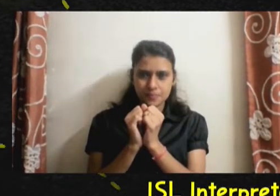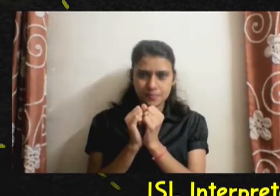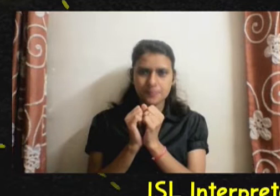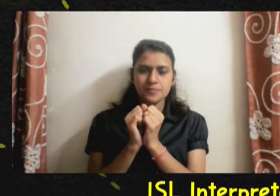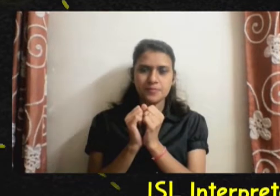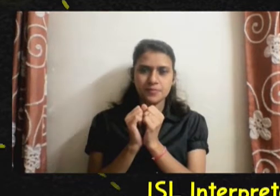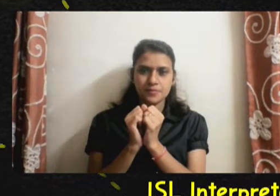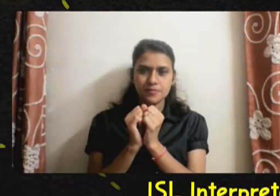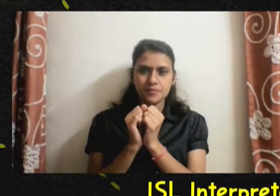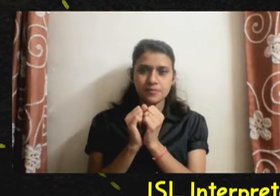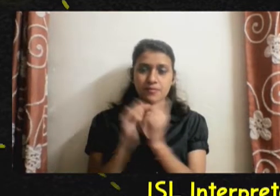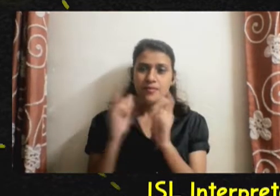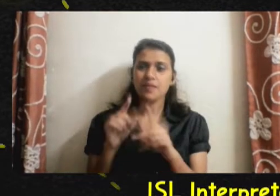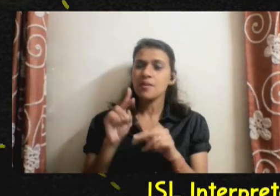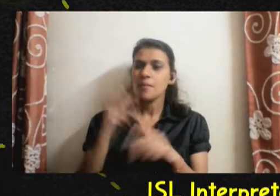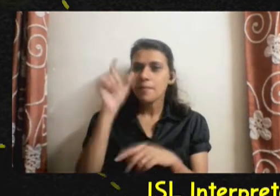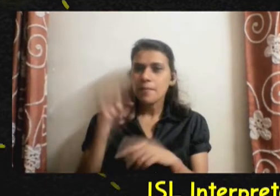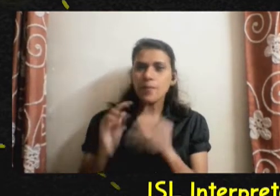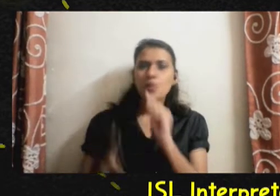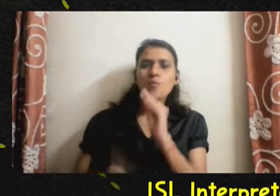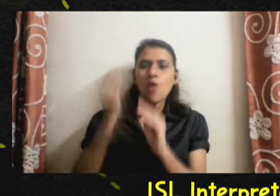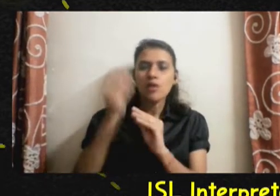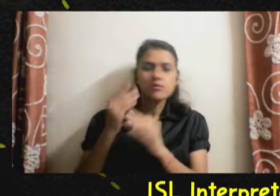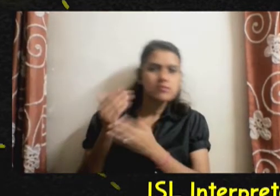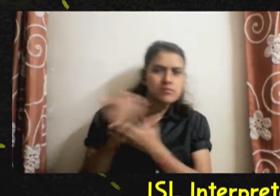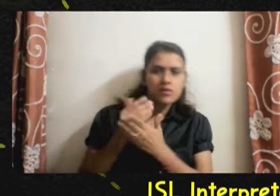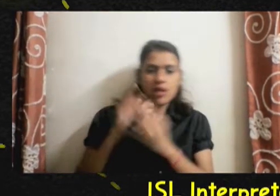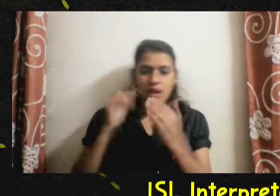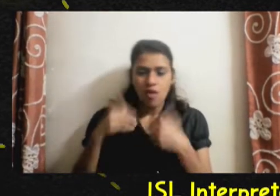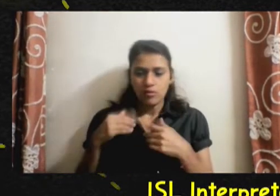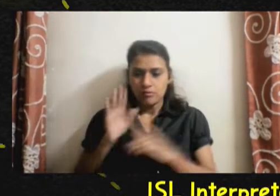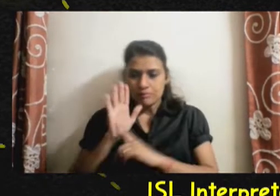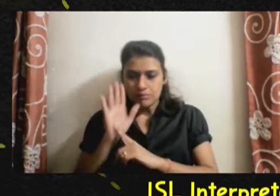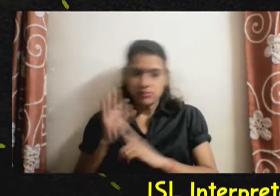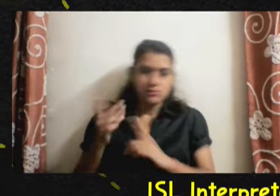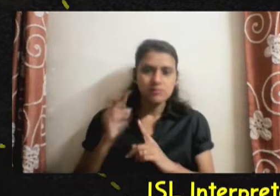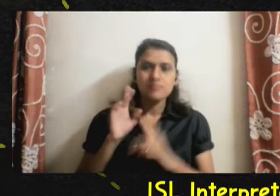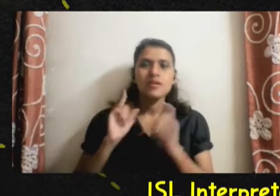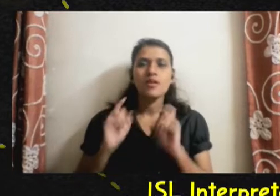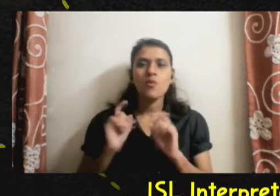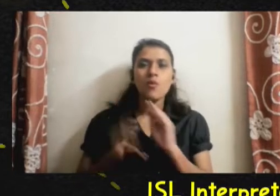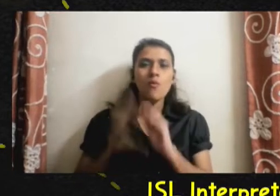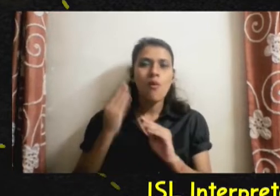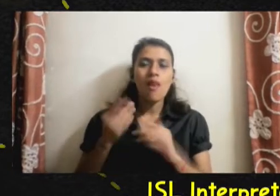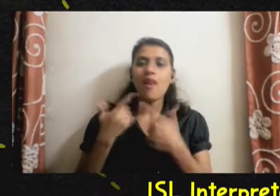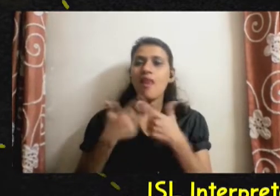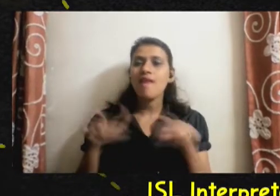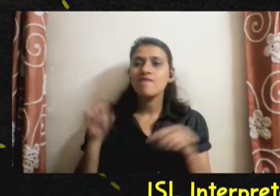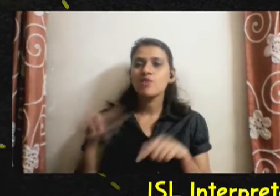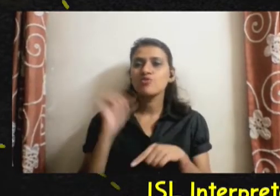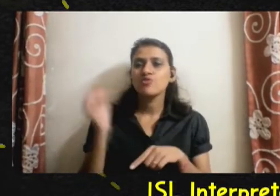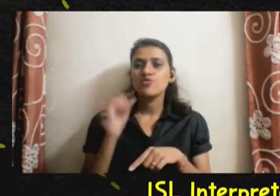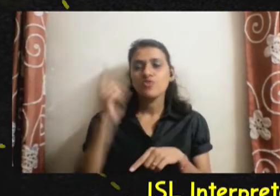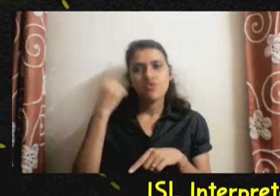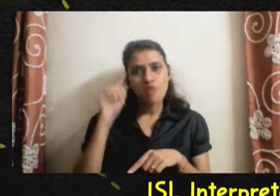precarious positionalities when they were much more precarious than they are now, both in terms of the language they had to use to be able